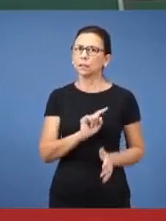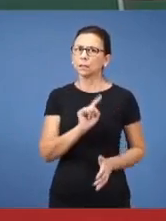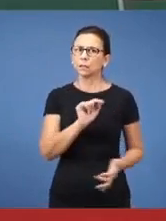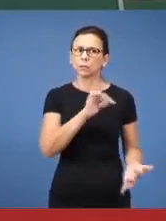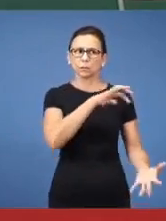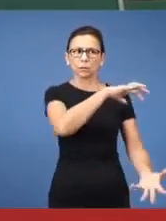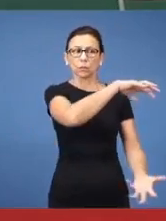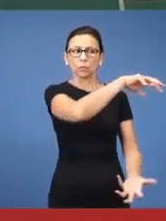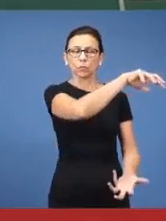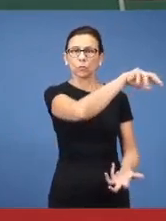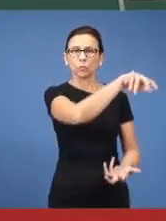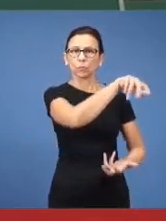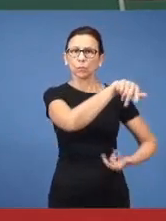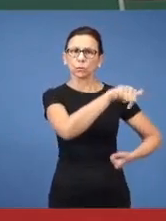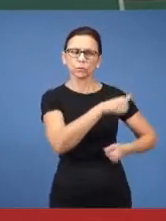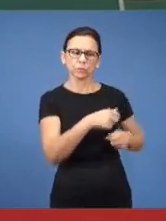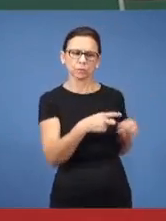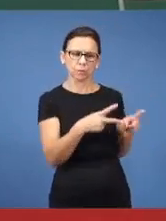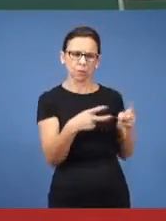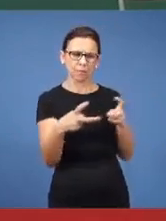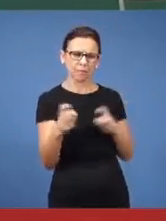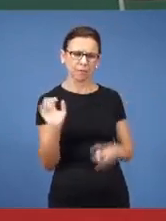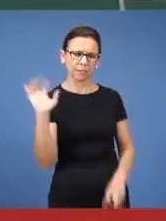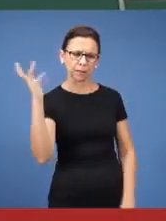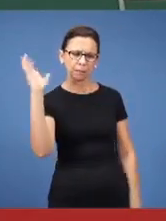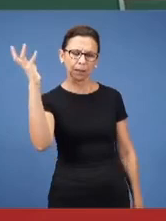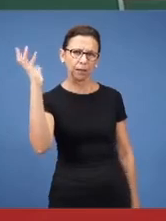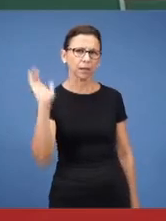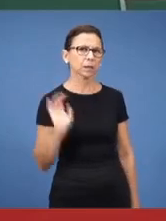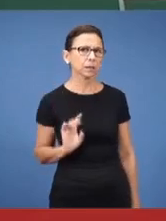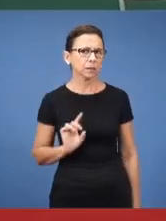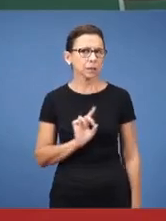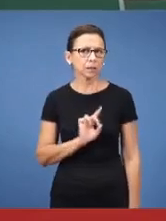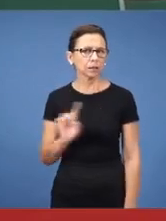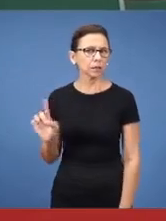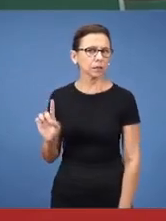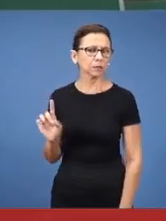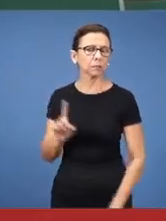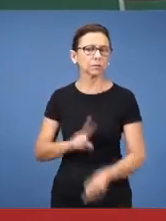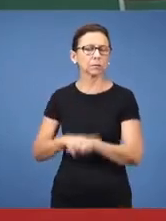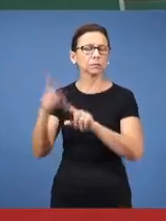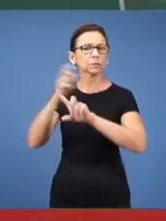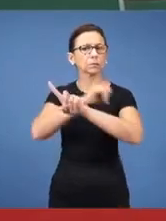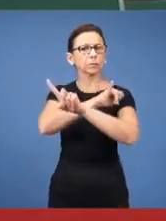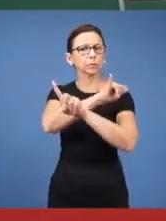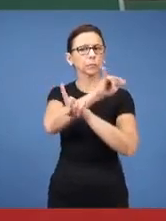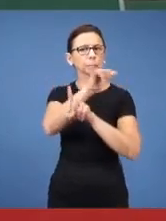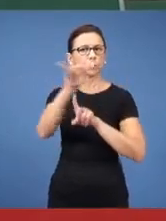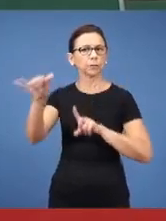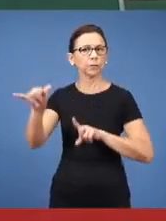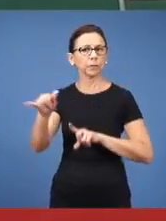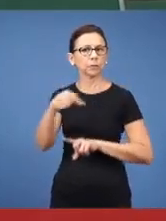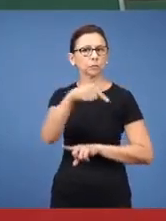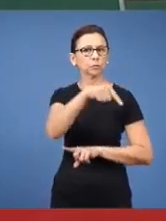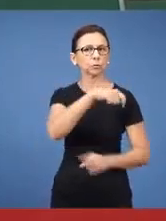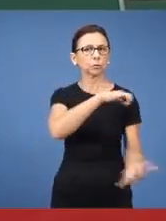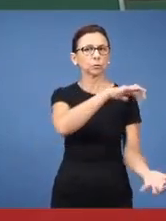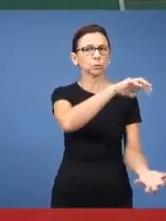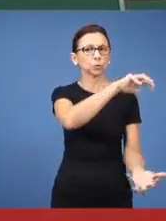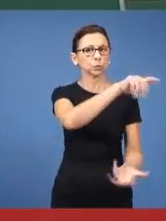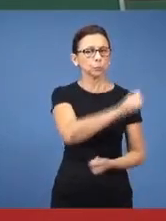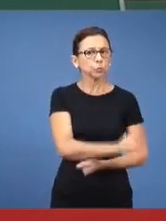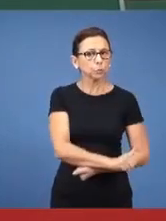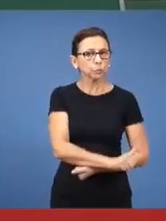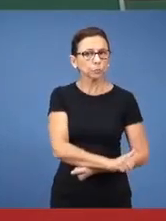not only the world that is presenting a couple of facts, but it's also the prophetic situation in which the world is